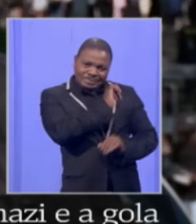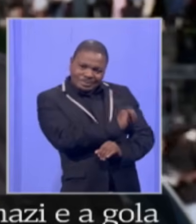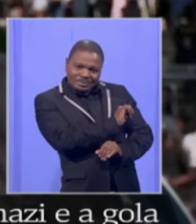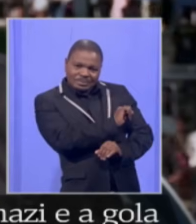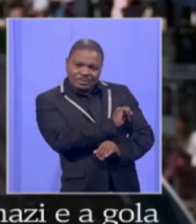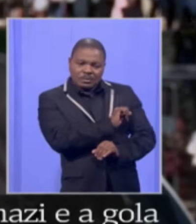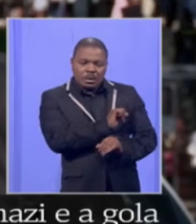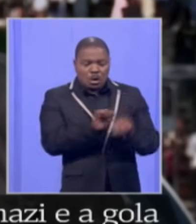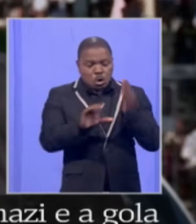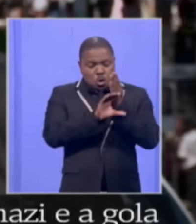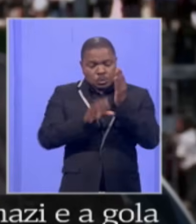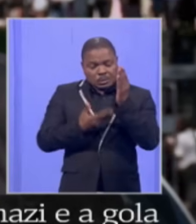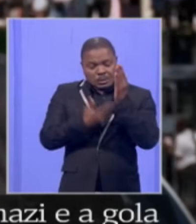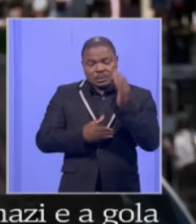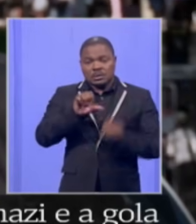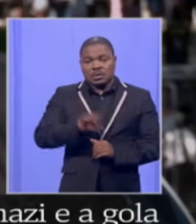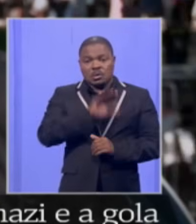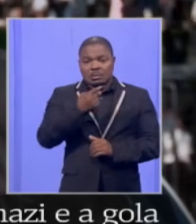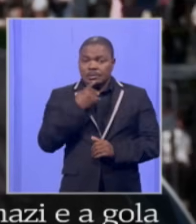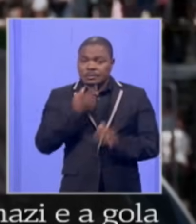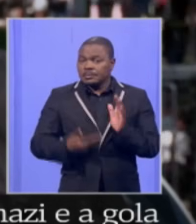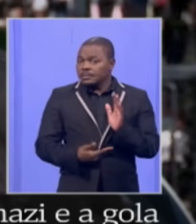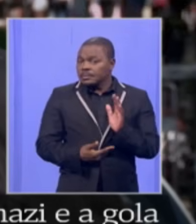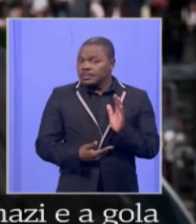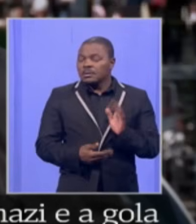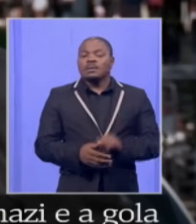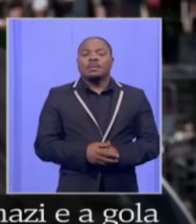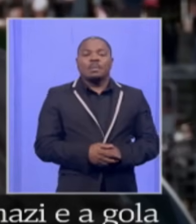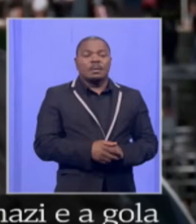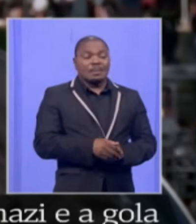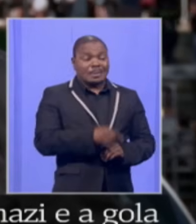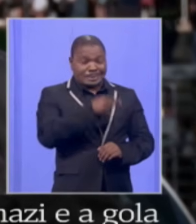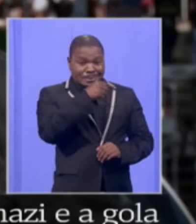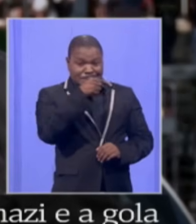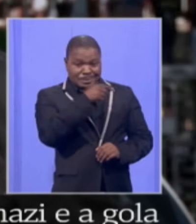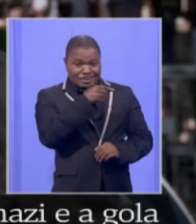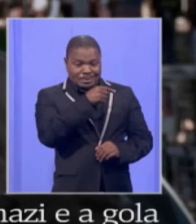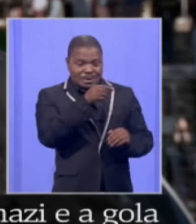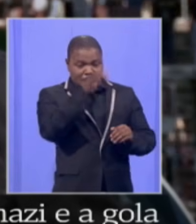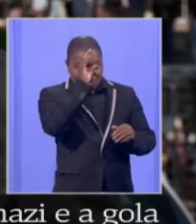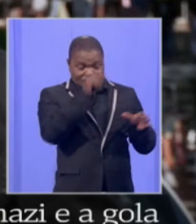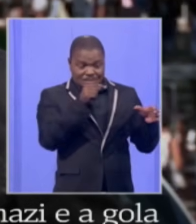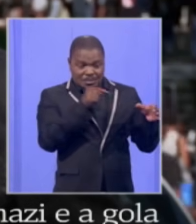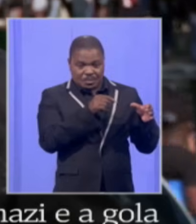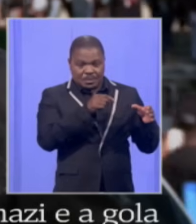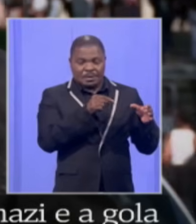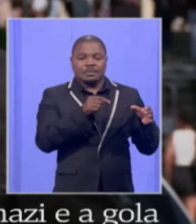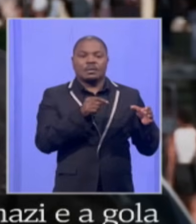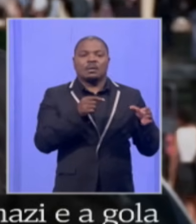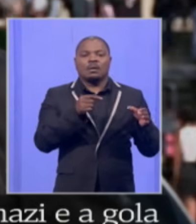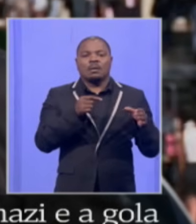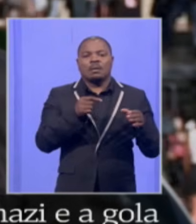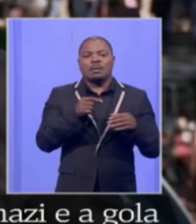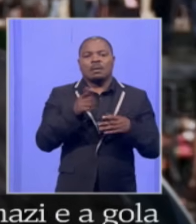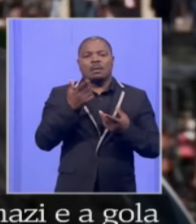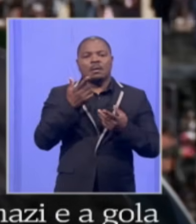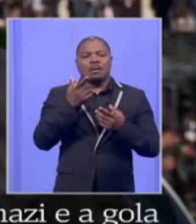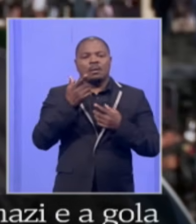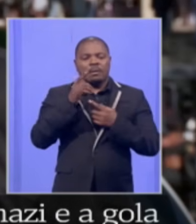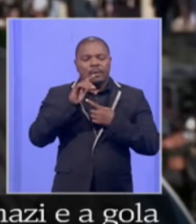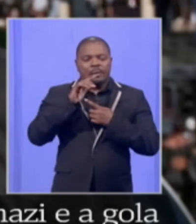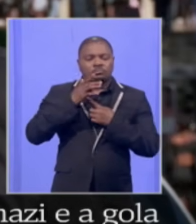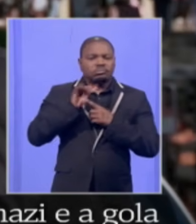on the Constitution of the Republic of South Africa, the Air Force